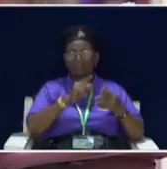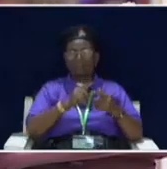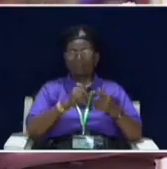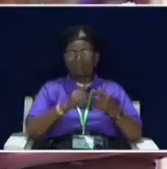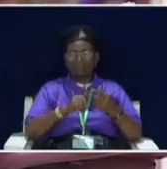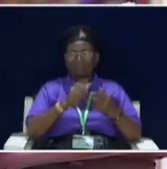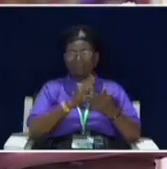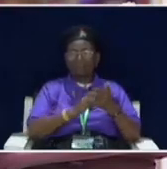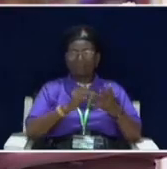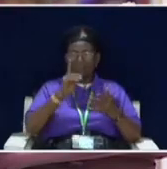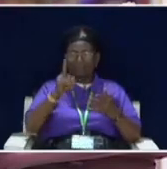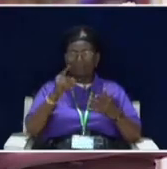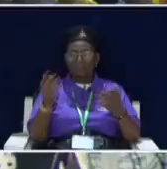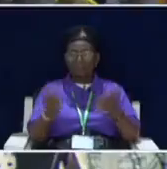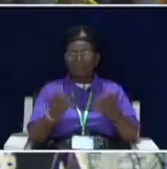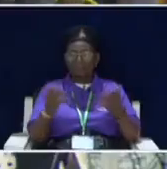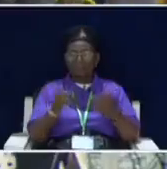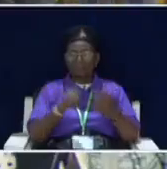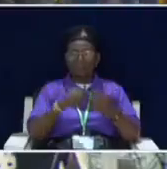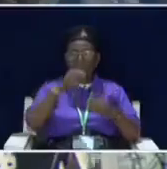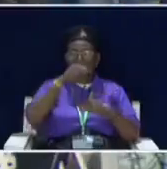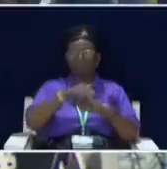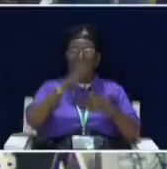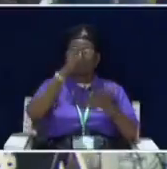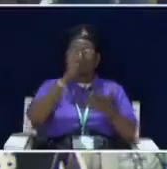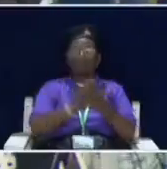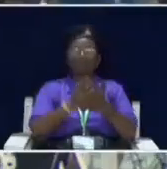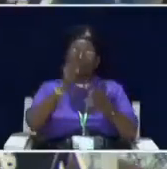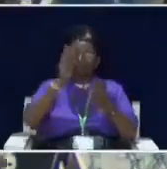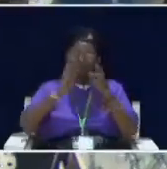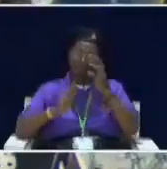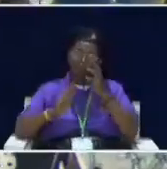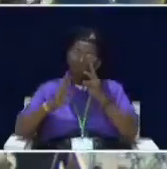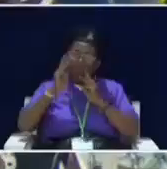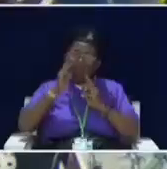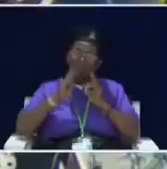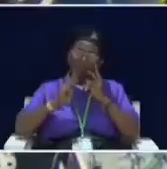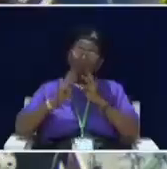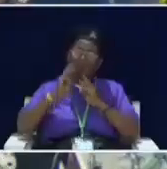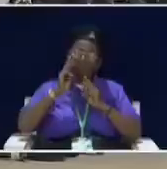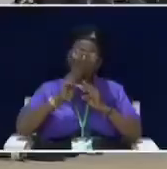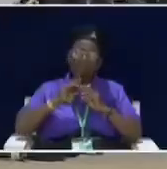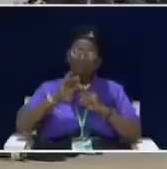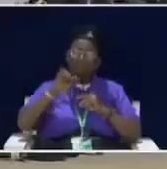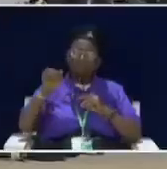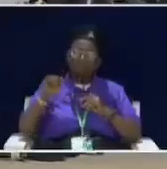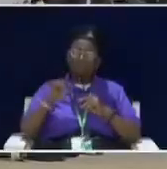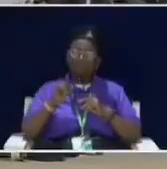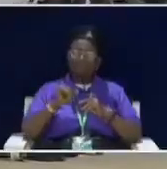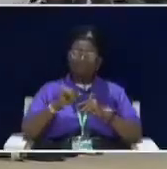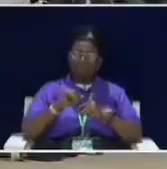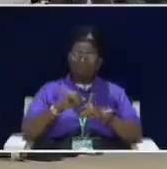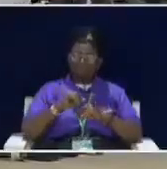ìlálẹ̀ yìí. Stop weeping. Amen. Má sọkún mọ́.